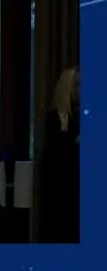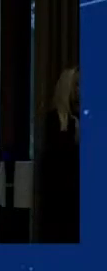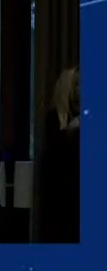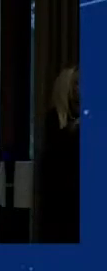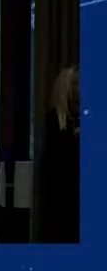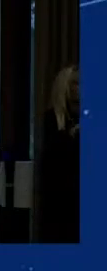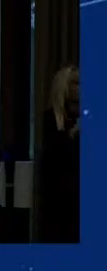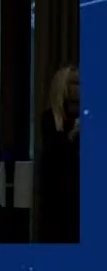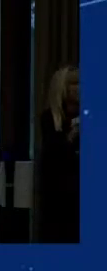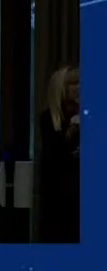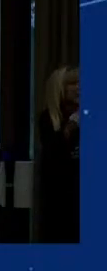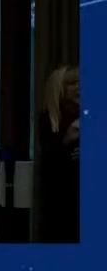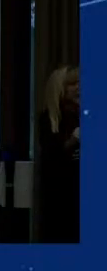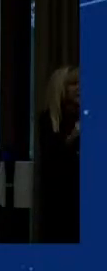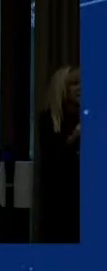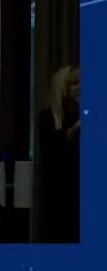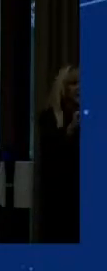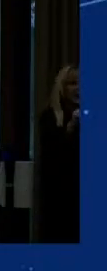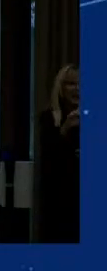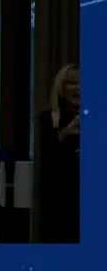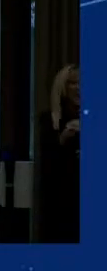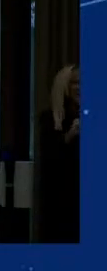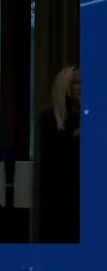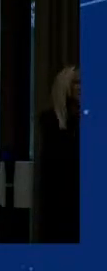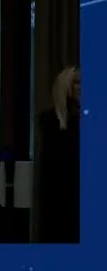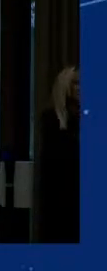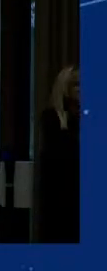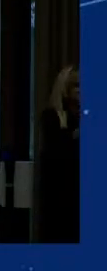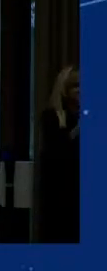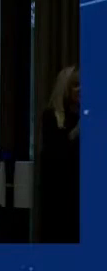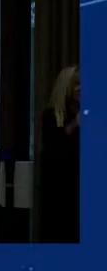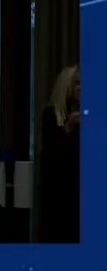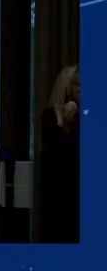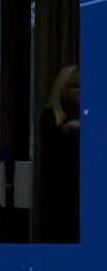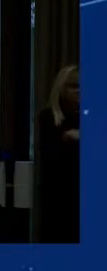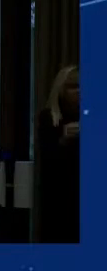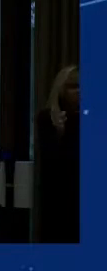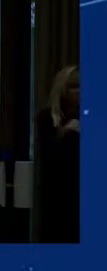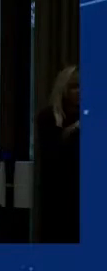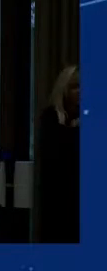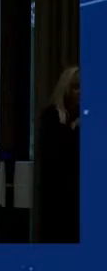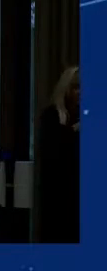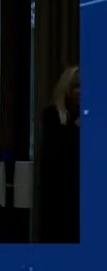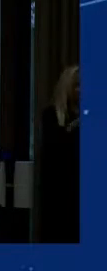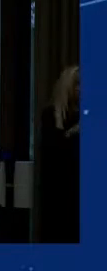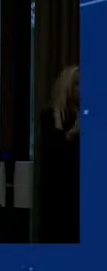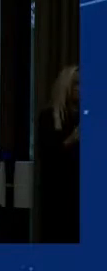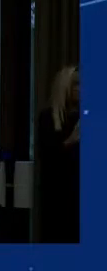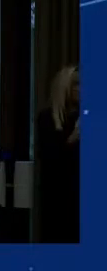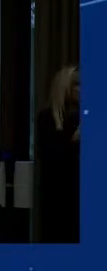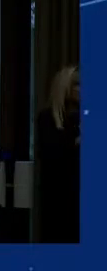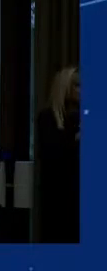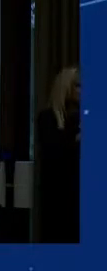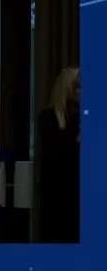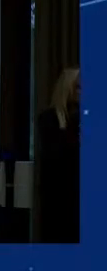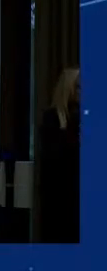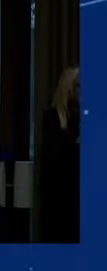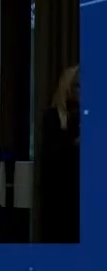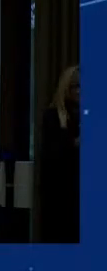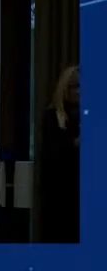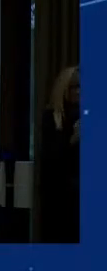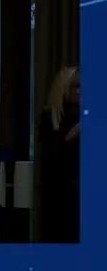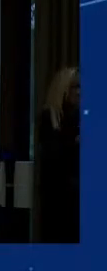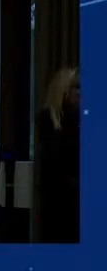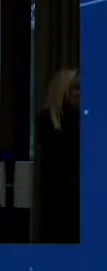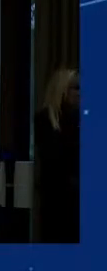So it gave me a kale and chickpea salad with tahini dressing. So ChatGPT could be used for